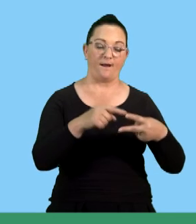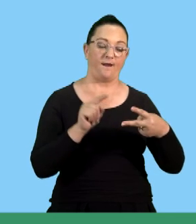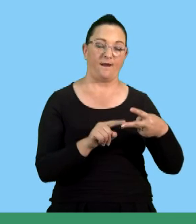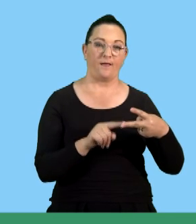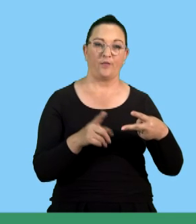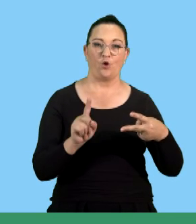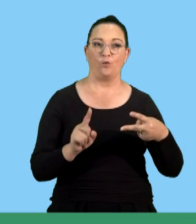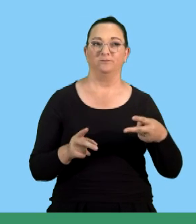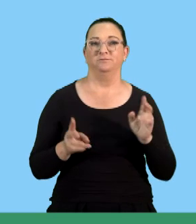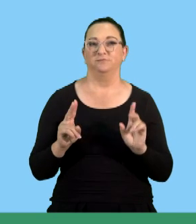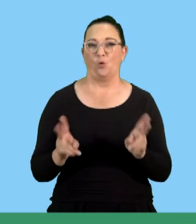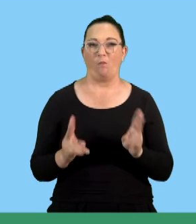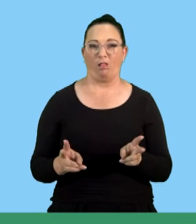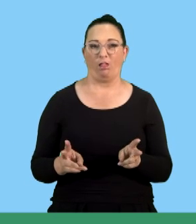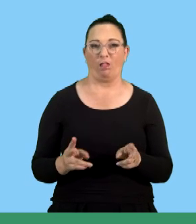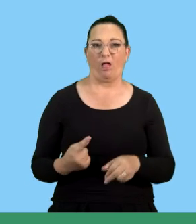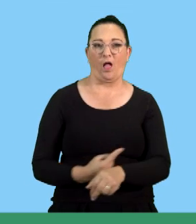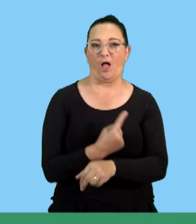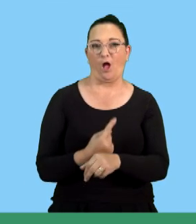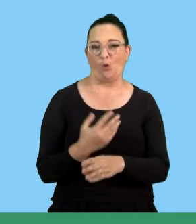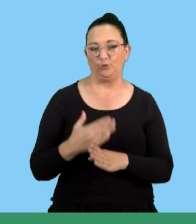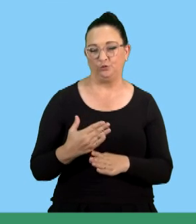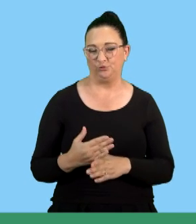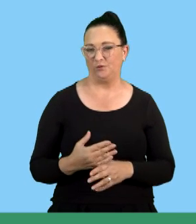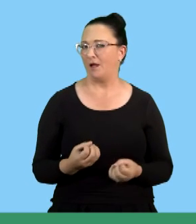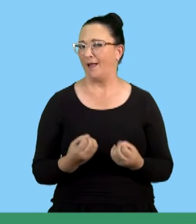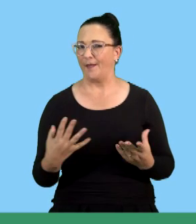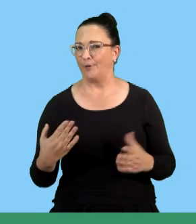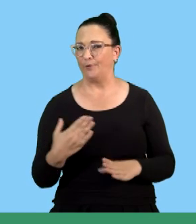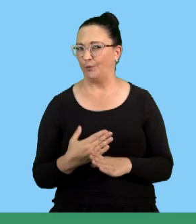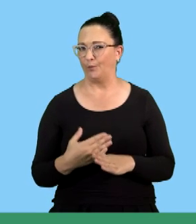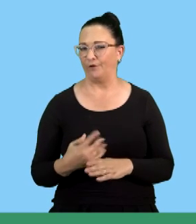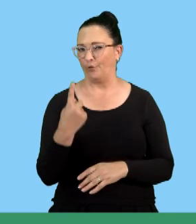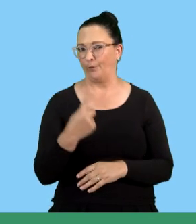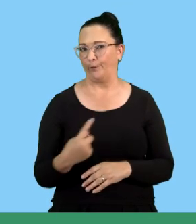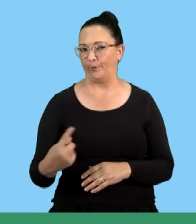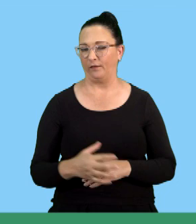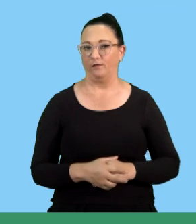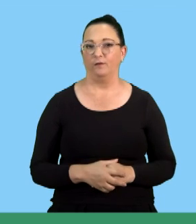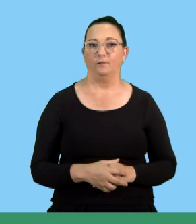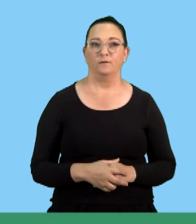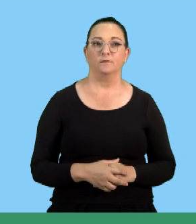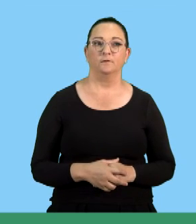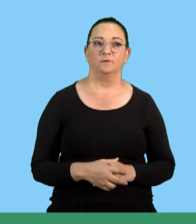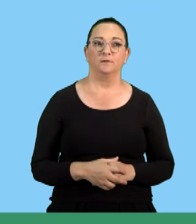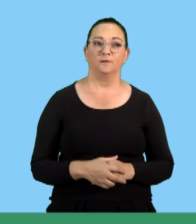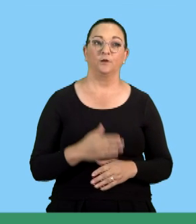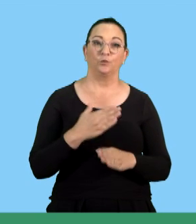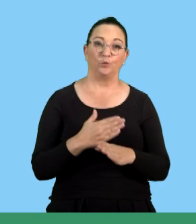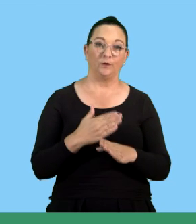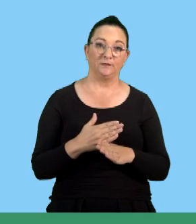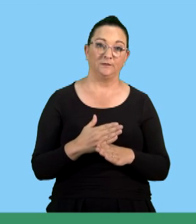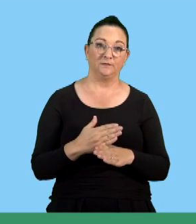of is the ordinary hours of work. So meaning how many hours must you work per week, right? Don't forget, workers may not